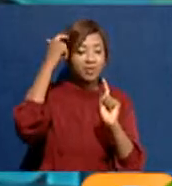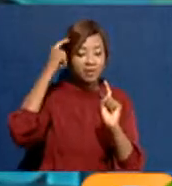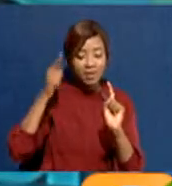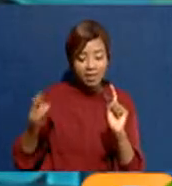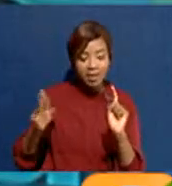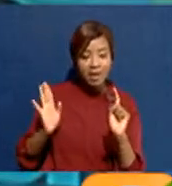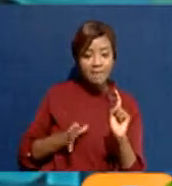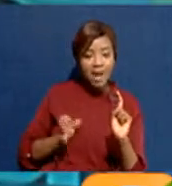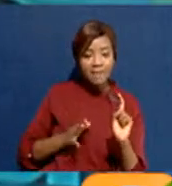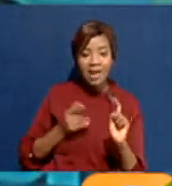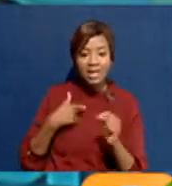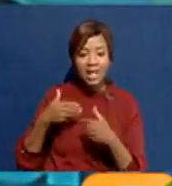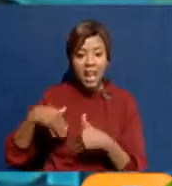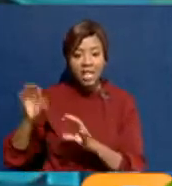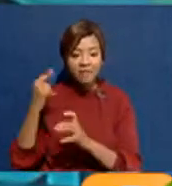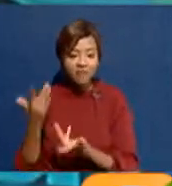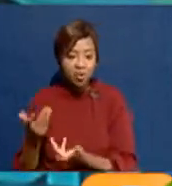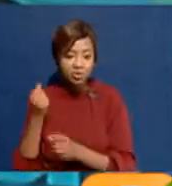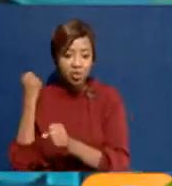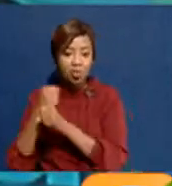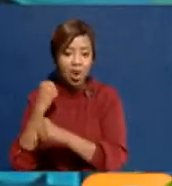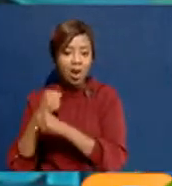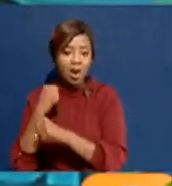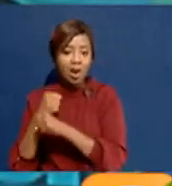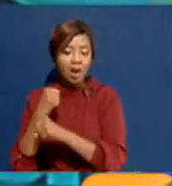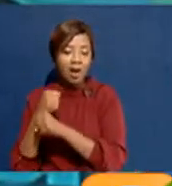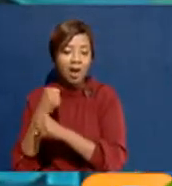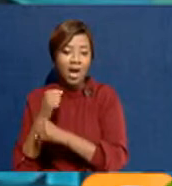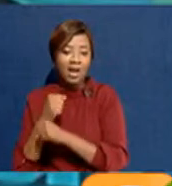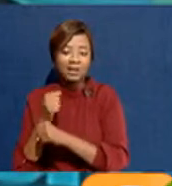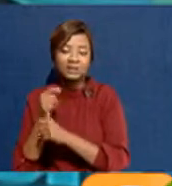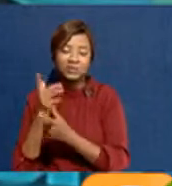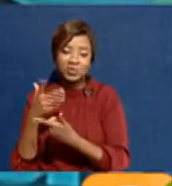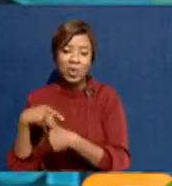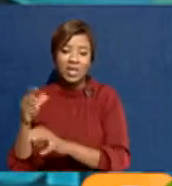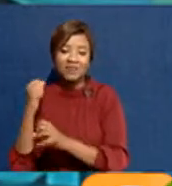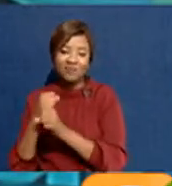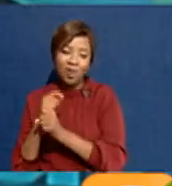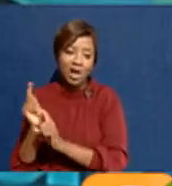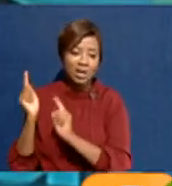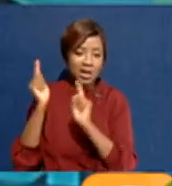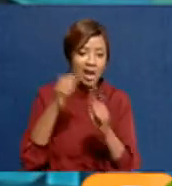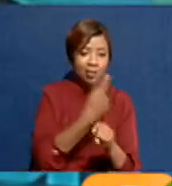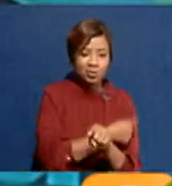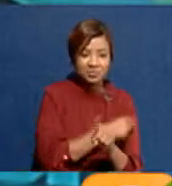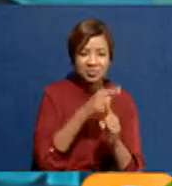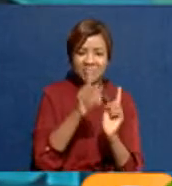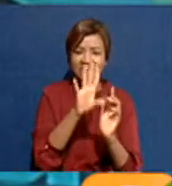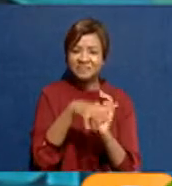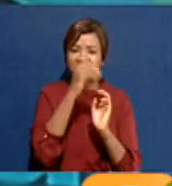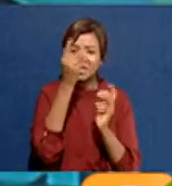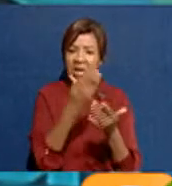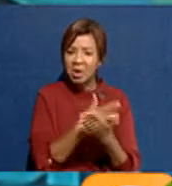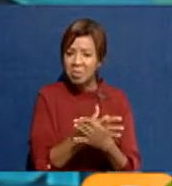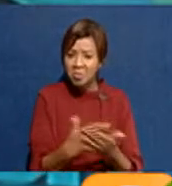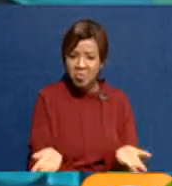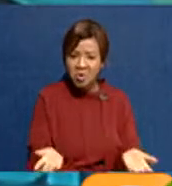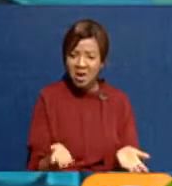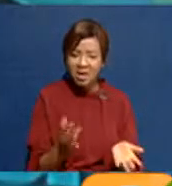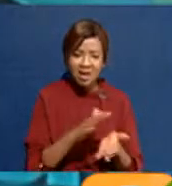only to miss that and then go to the clinic and be told, we cannot vaccinate you today because